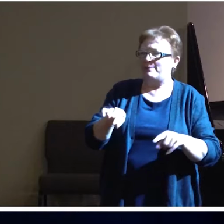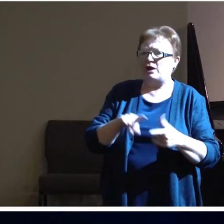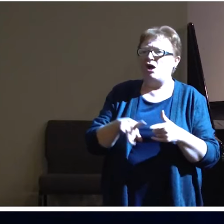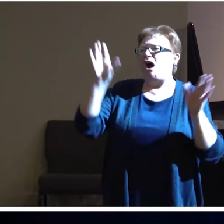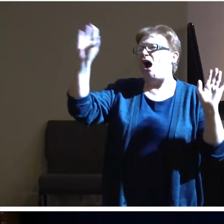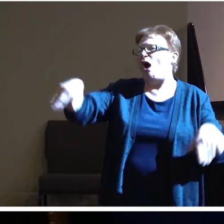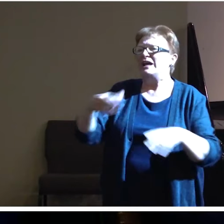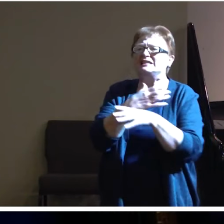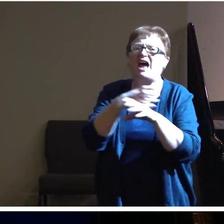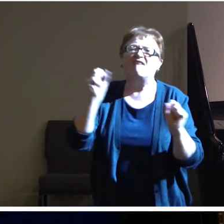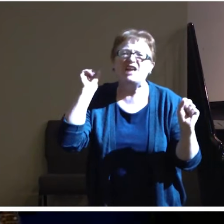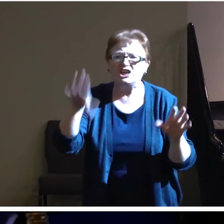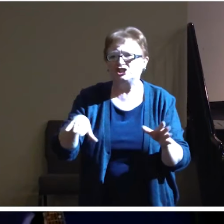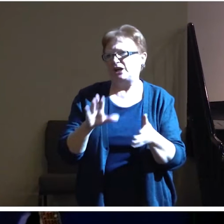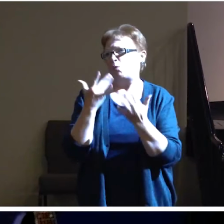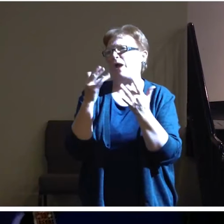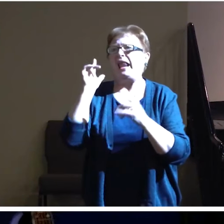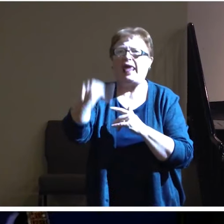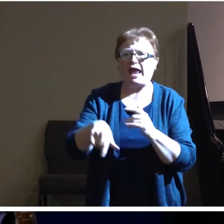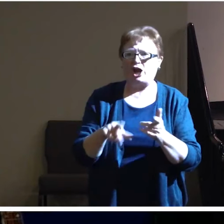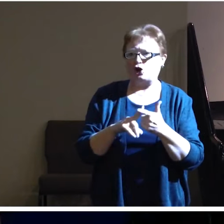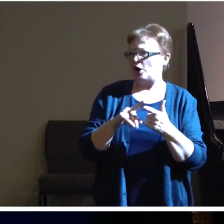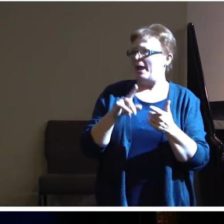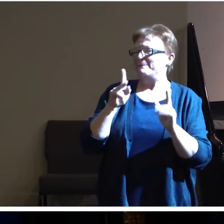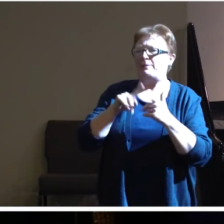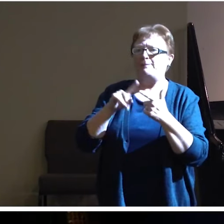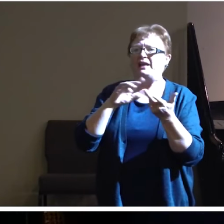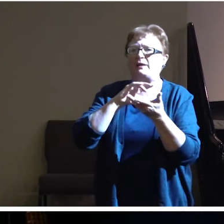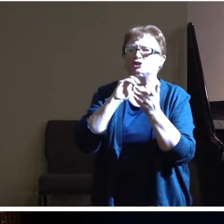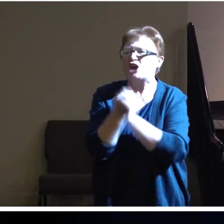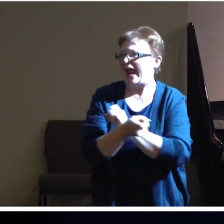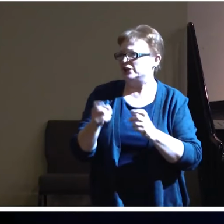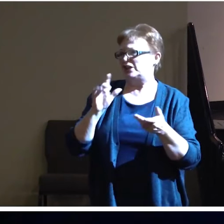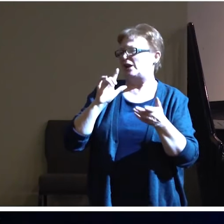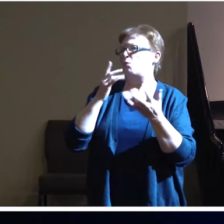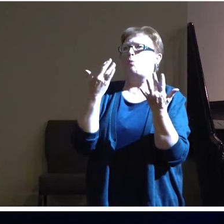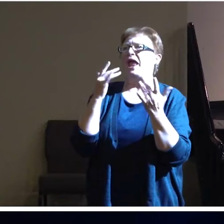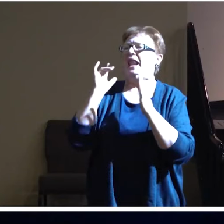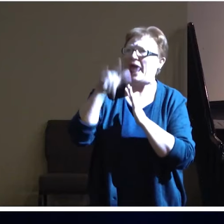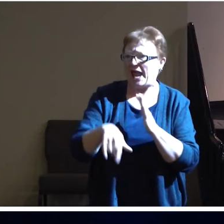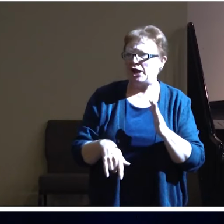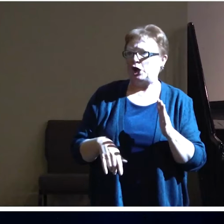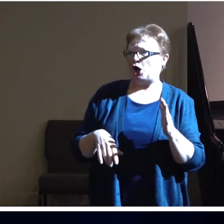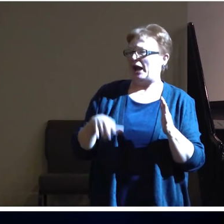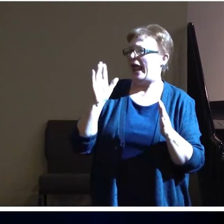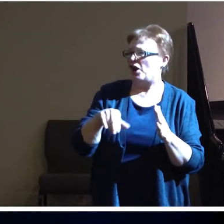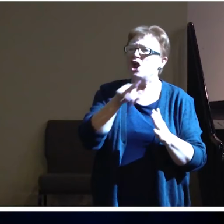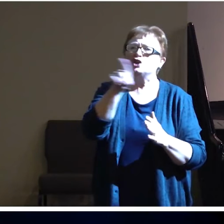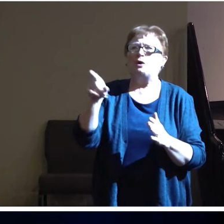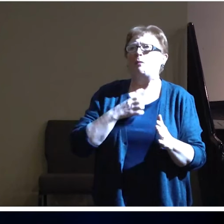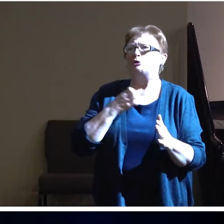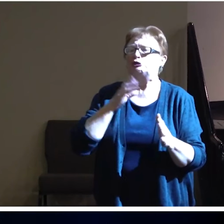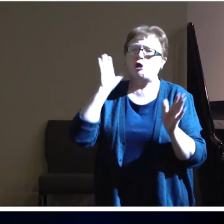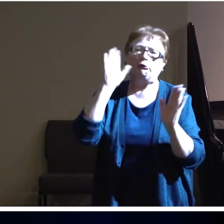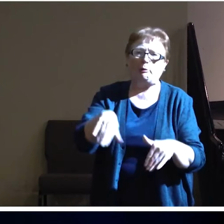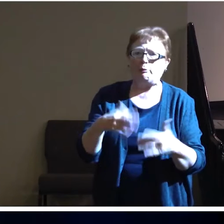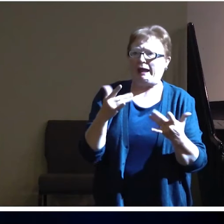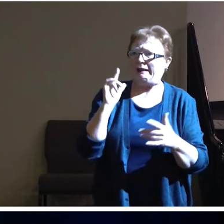can wait. Conversions can wait. Your sentimental religious drivel can wait. Put that on hold.